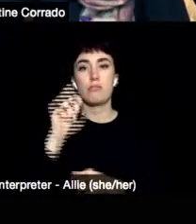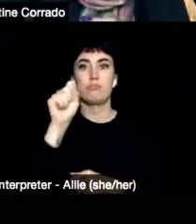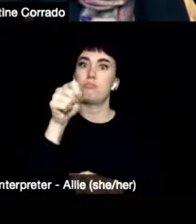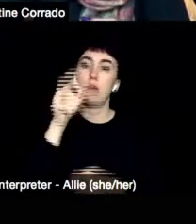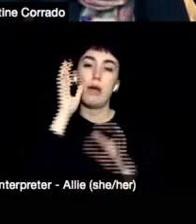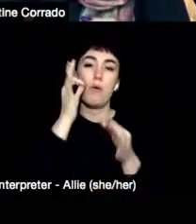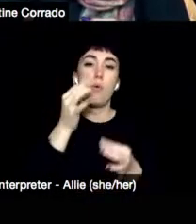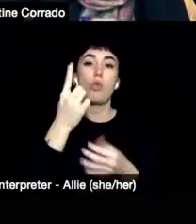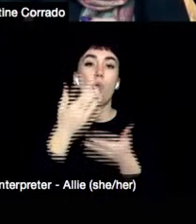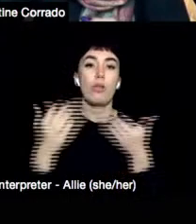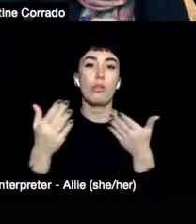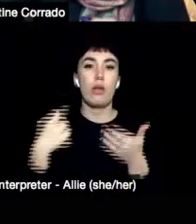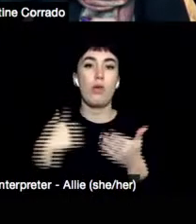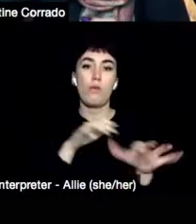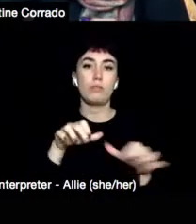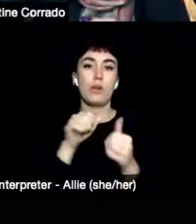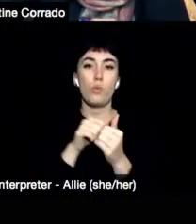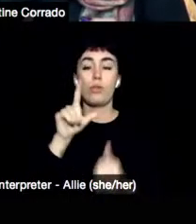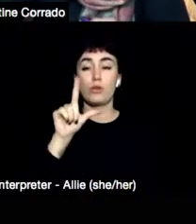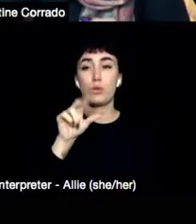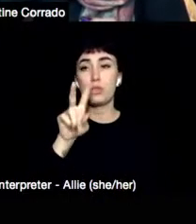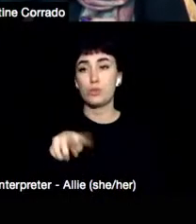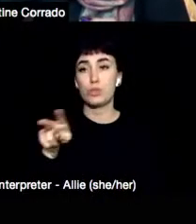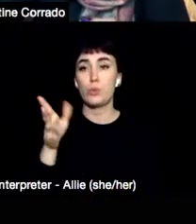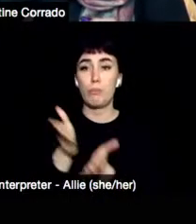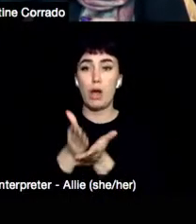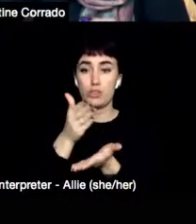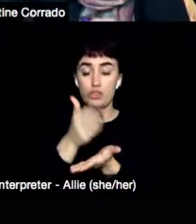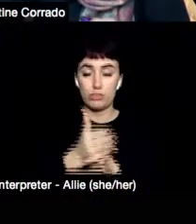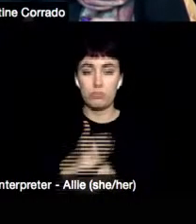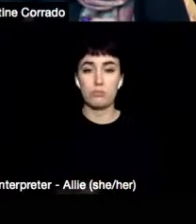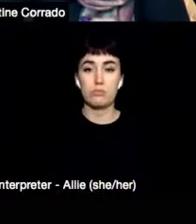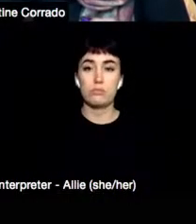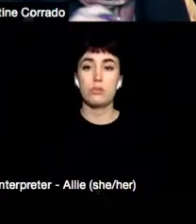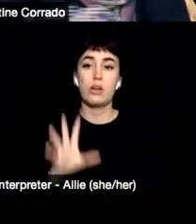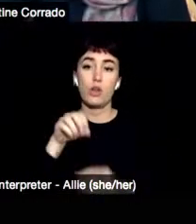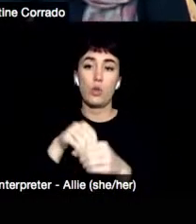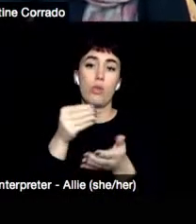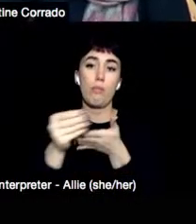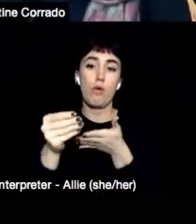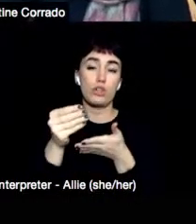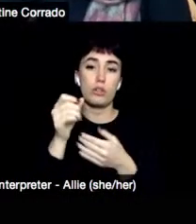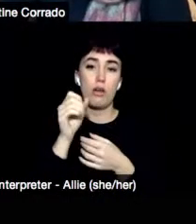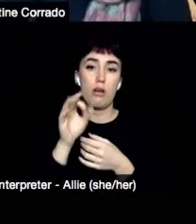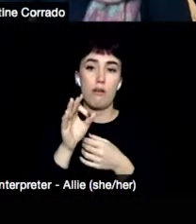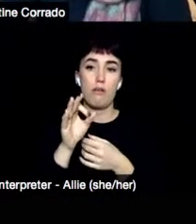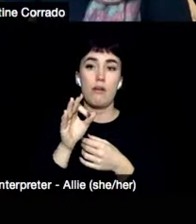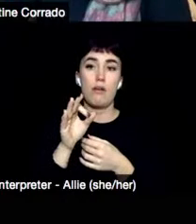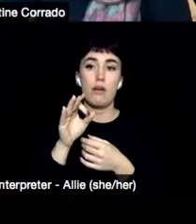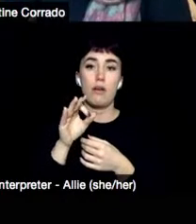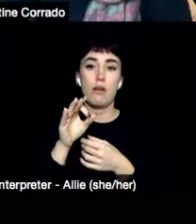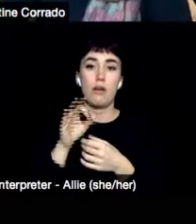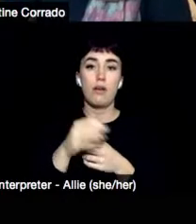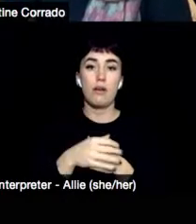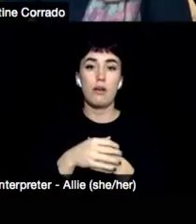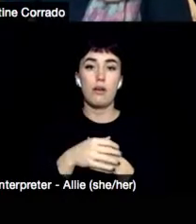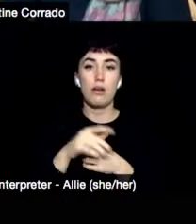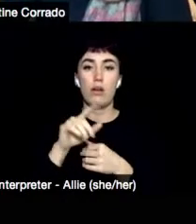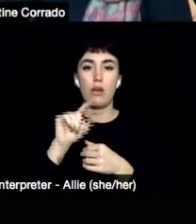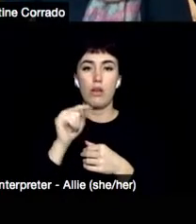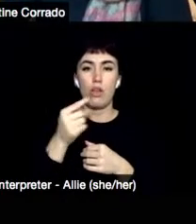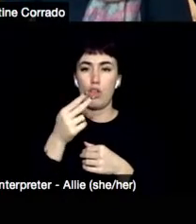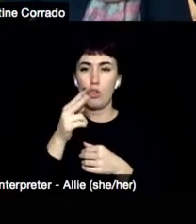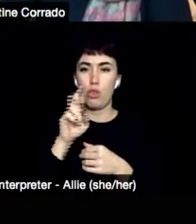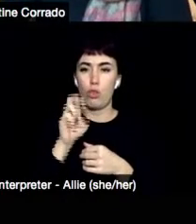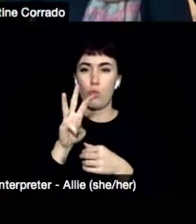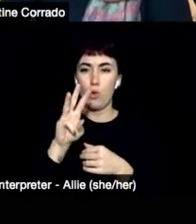one thing we have done with the 2022 budget was include the purchase of a tow behind bucket truck, which will allow